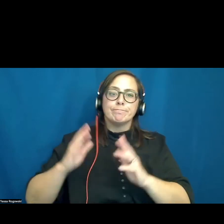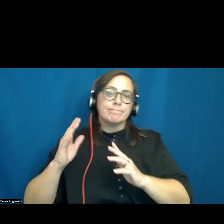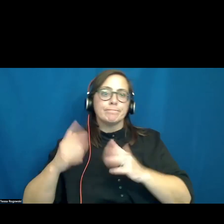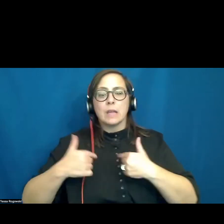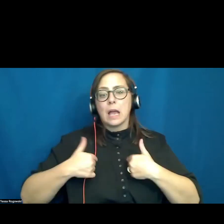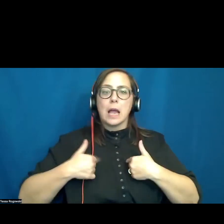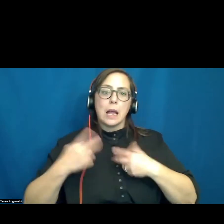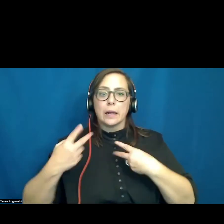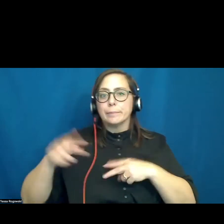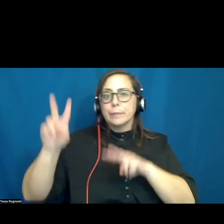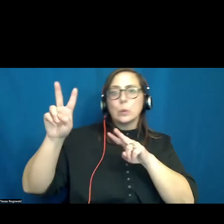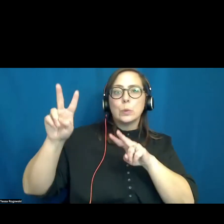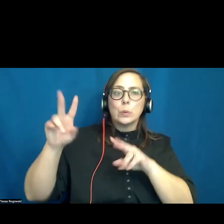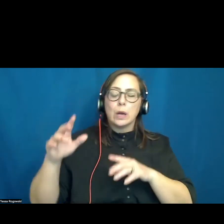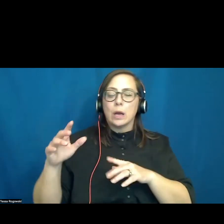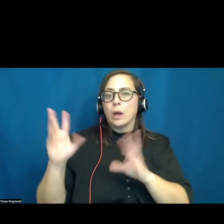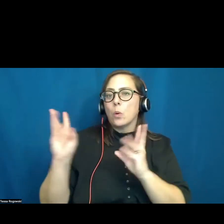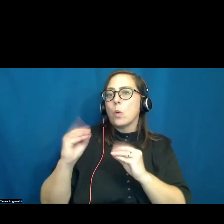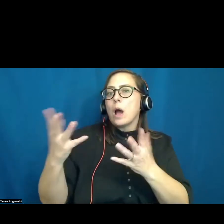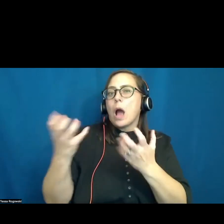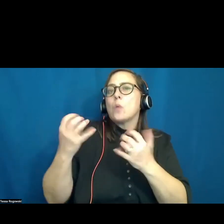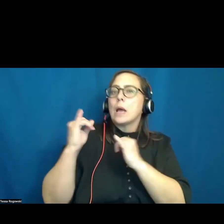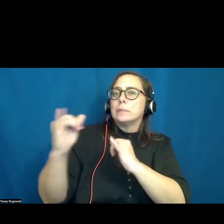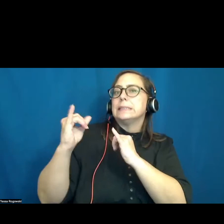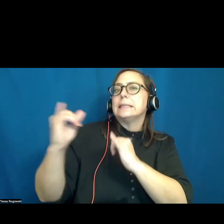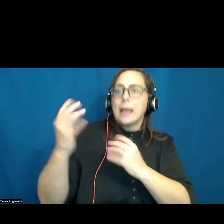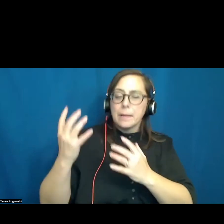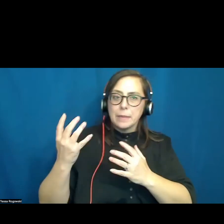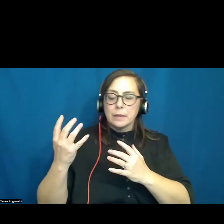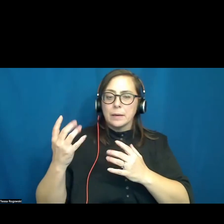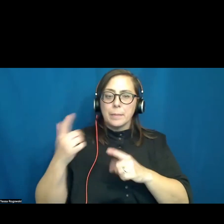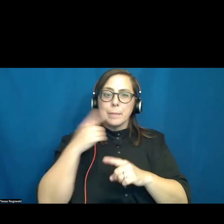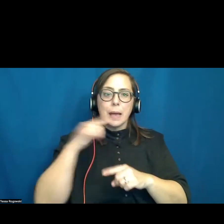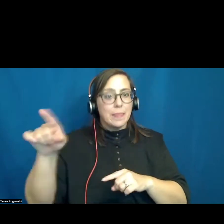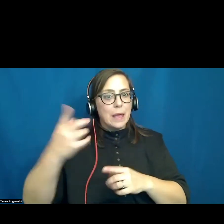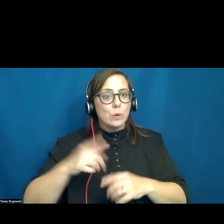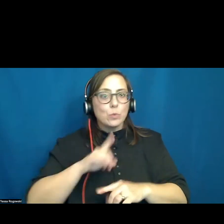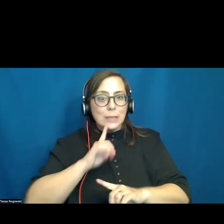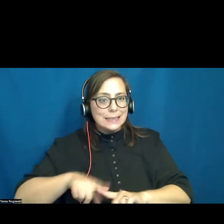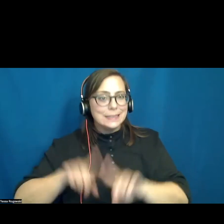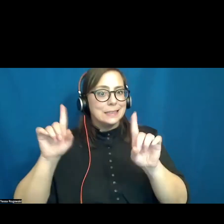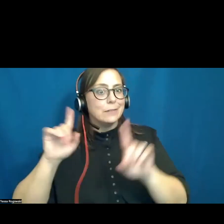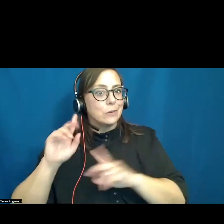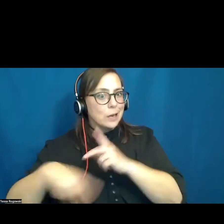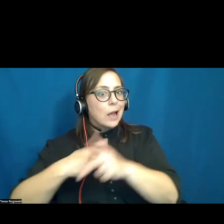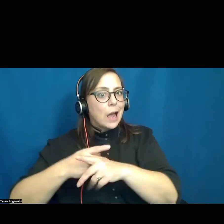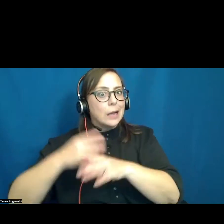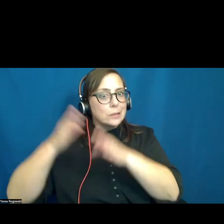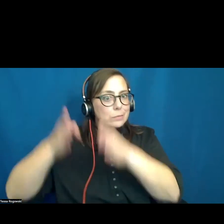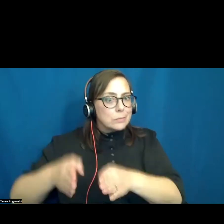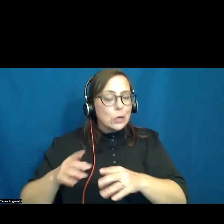of outside the norm, and Shelley in particular sort of nicknamed